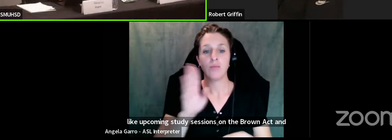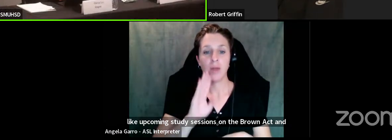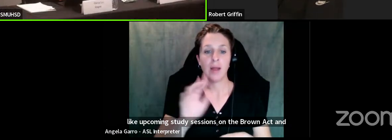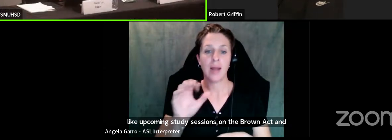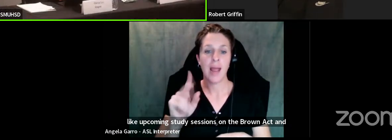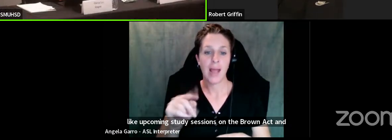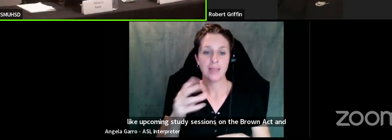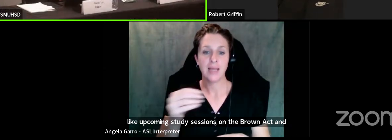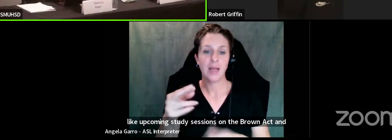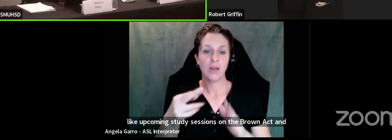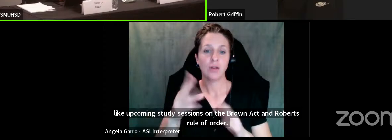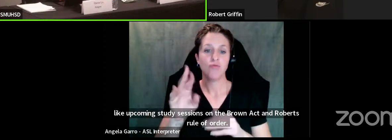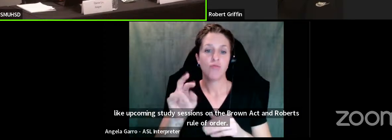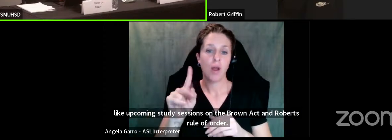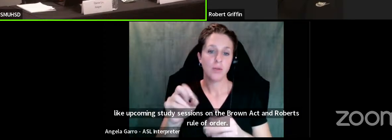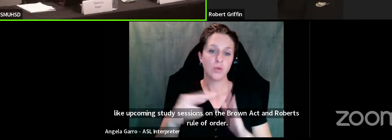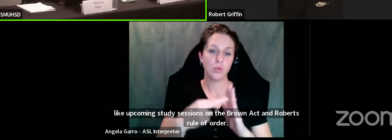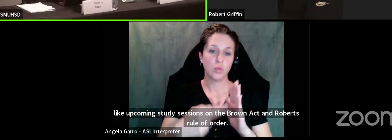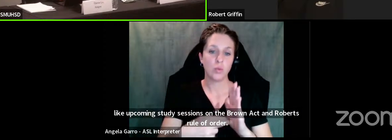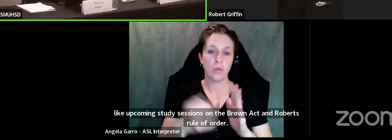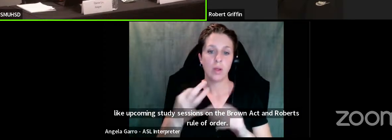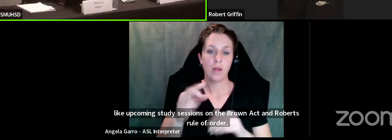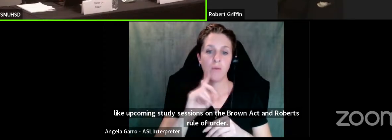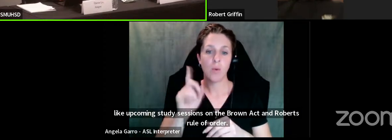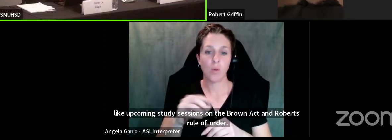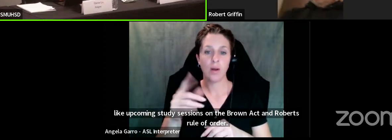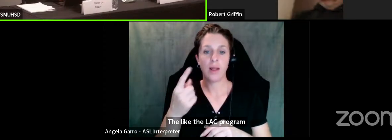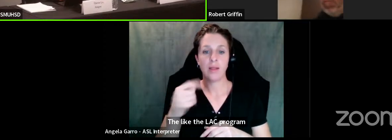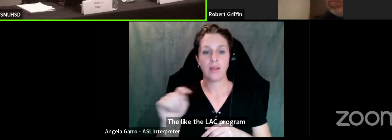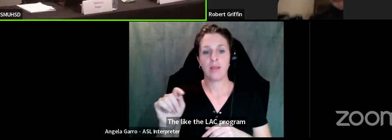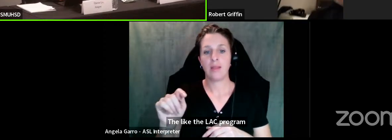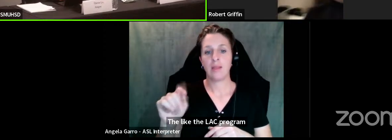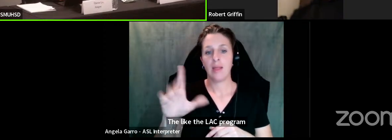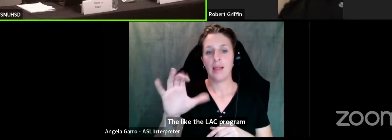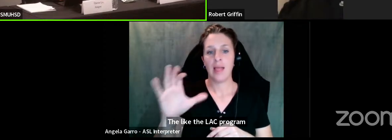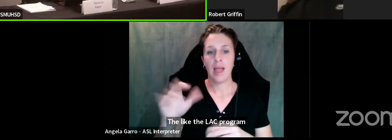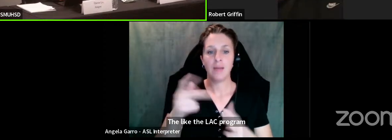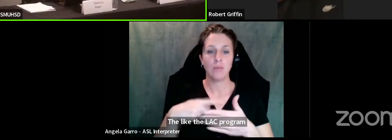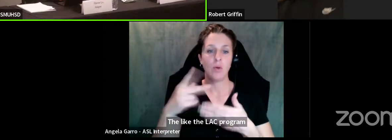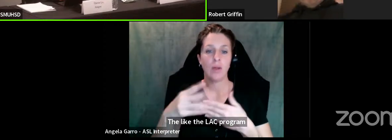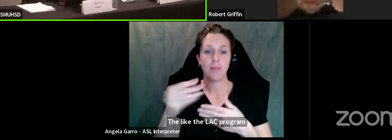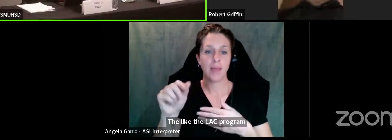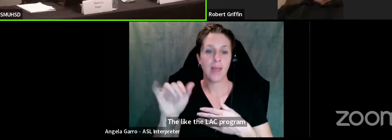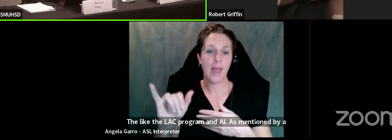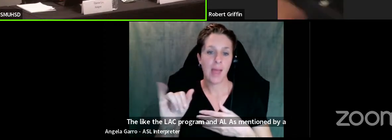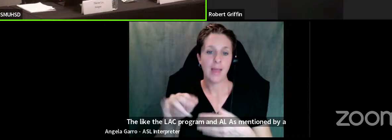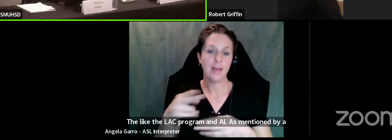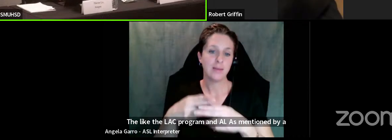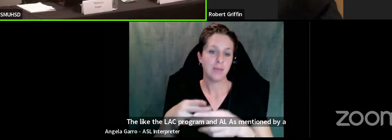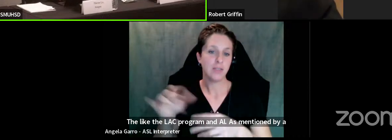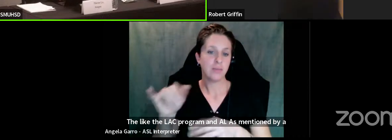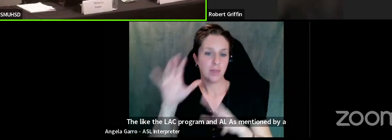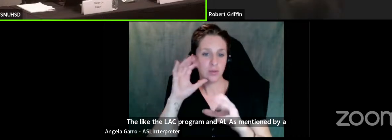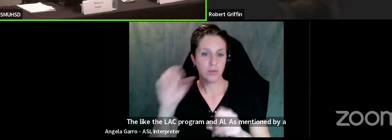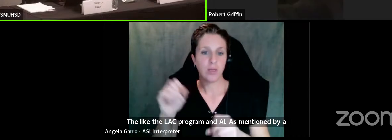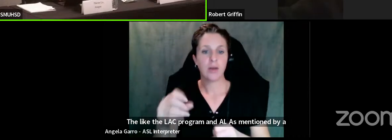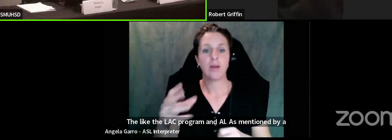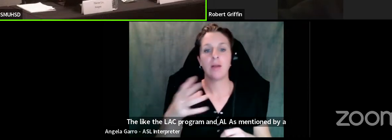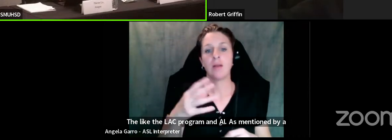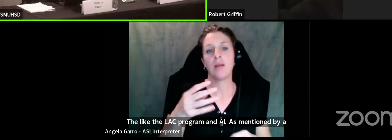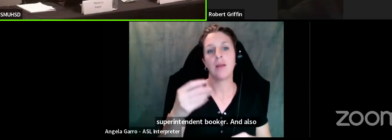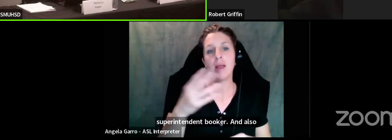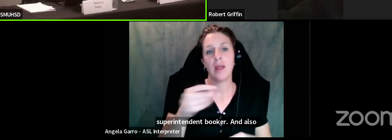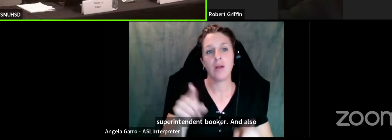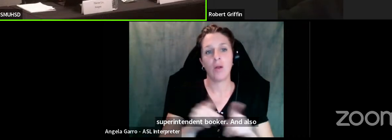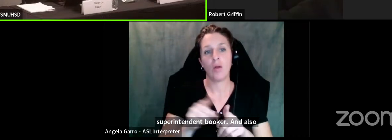Order, the LAC program, and AI, as mentioned by Superintendent Booker. And also during